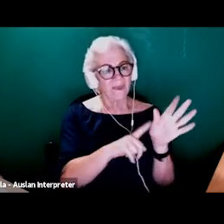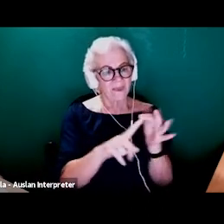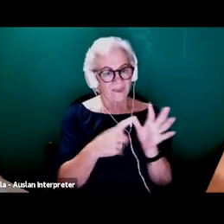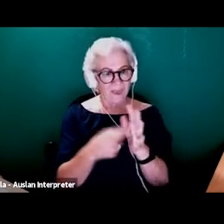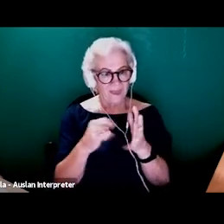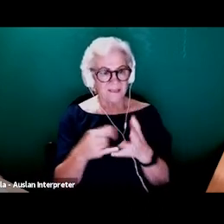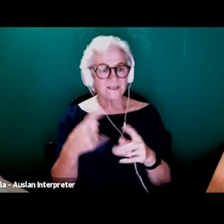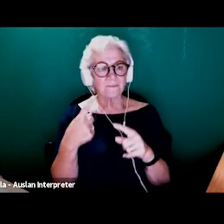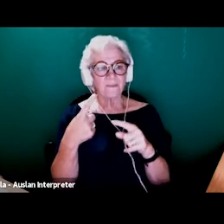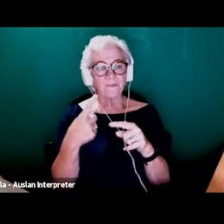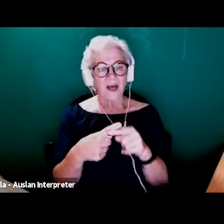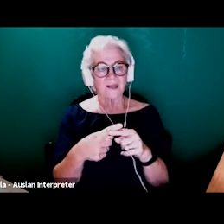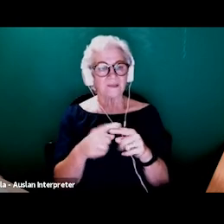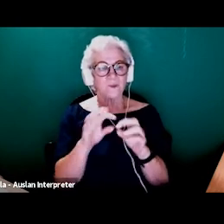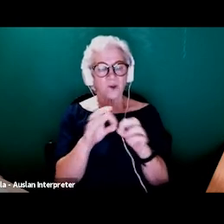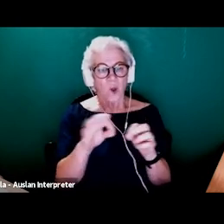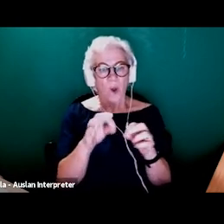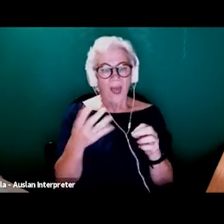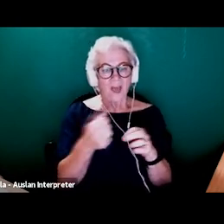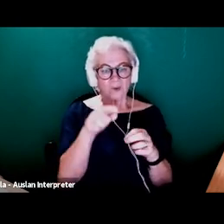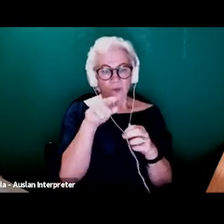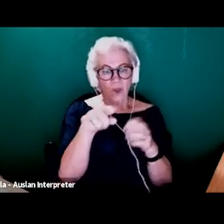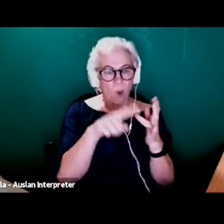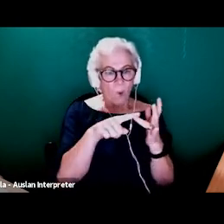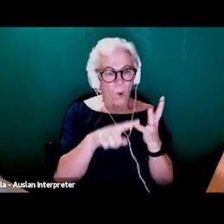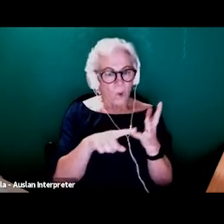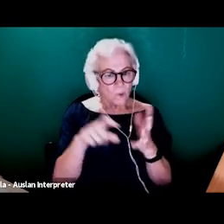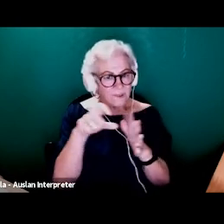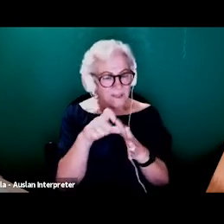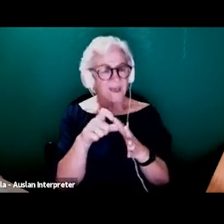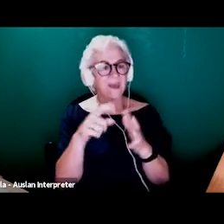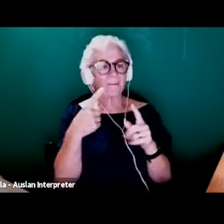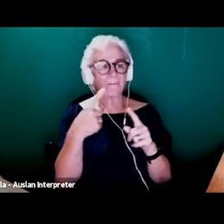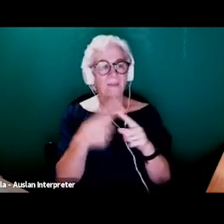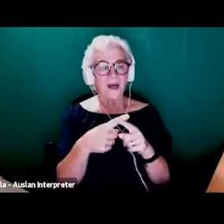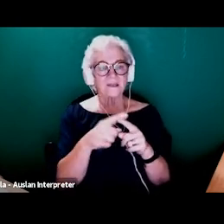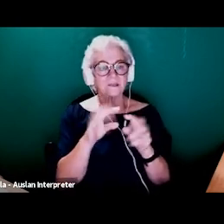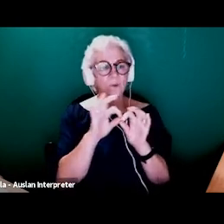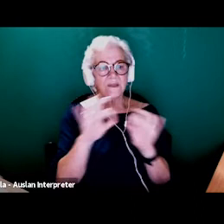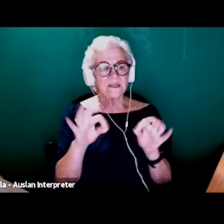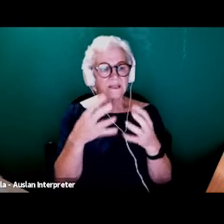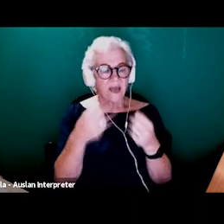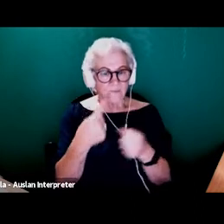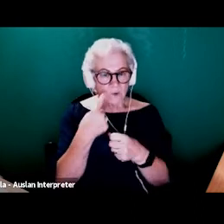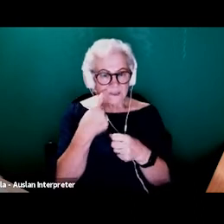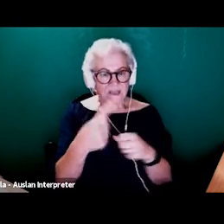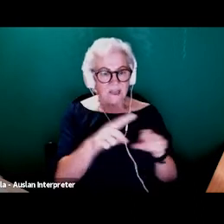of administration, so injected versus not. We also did not explicitly simulate differences by OAT